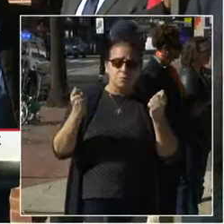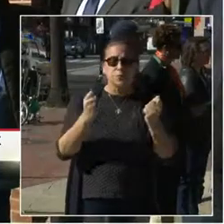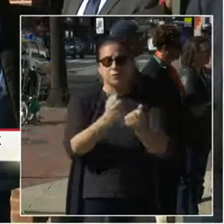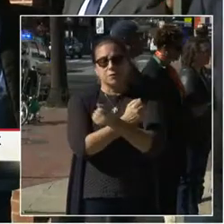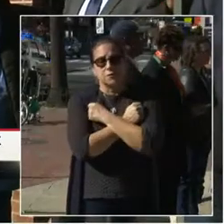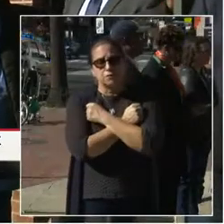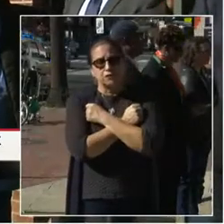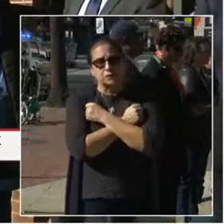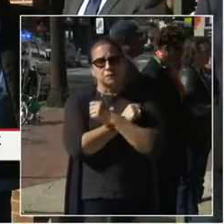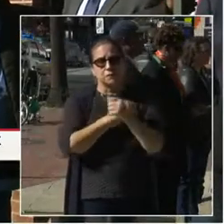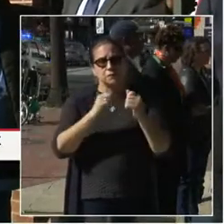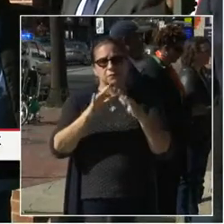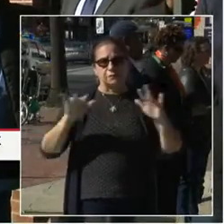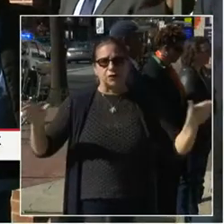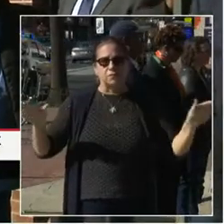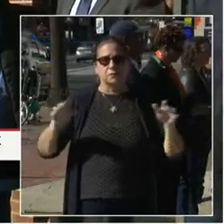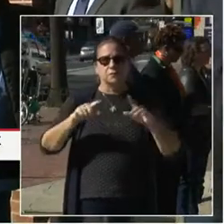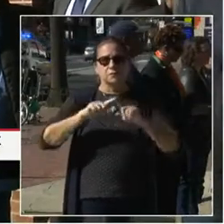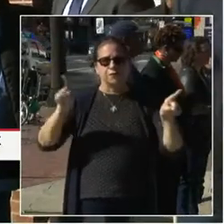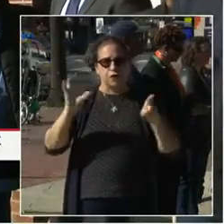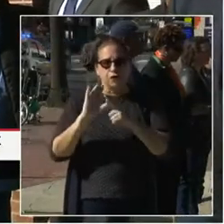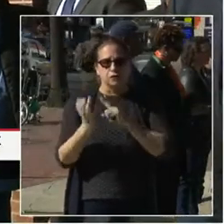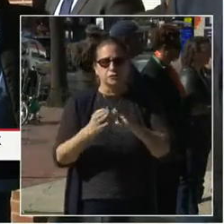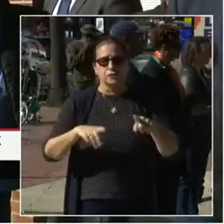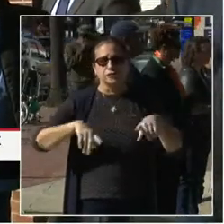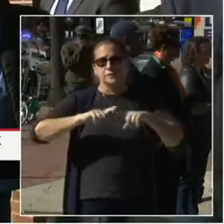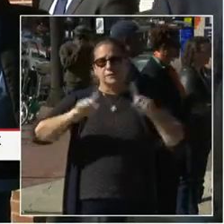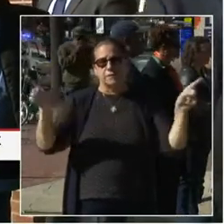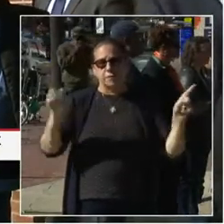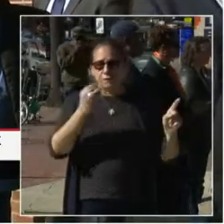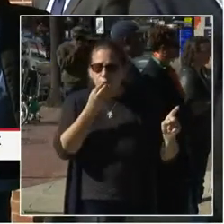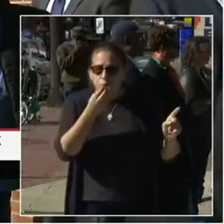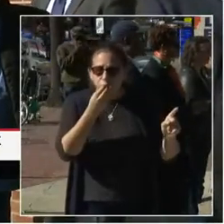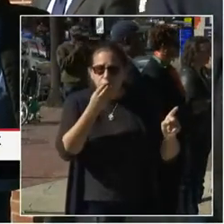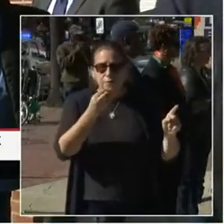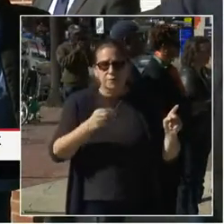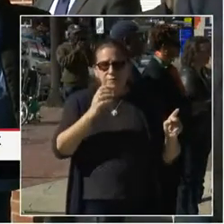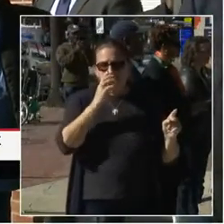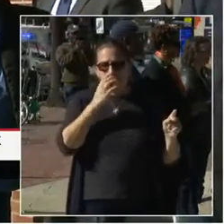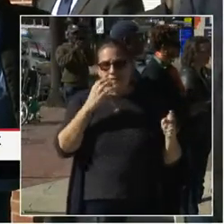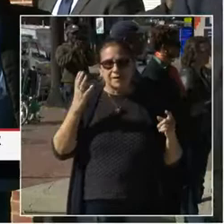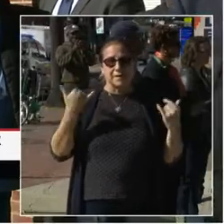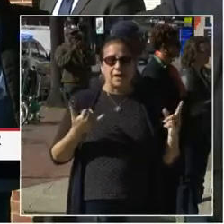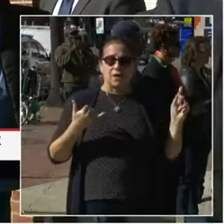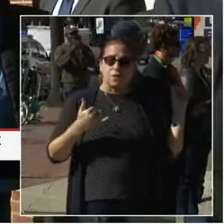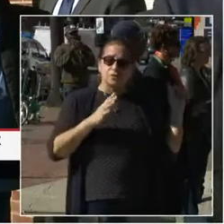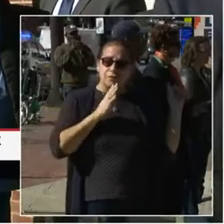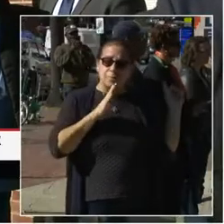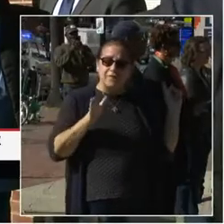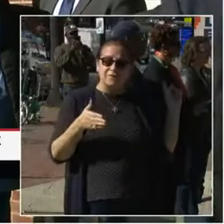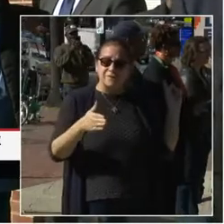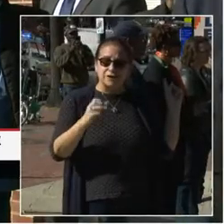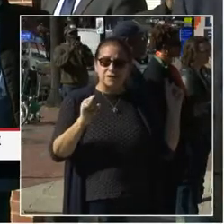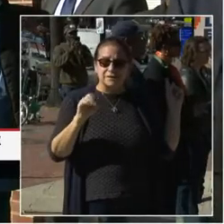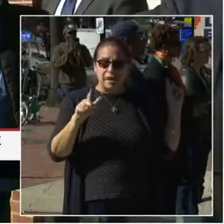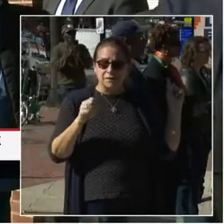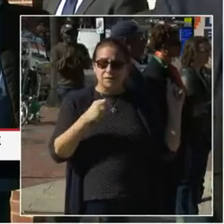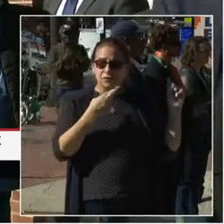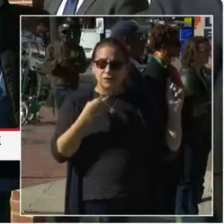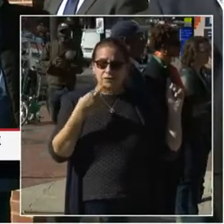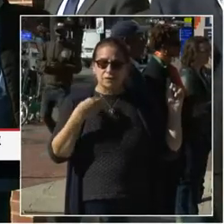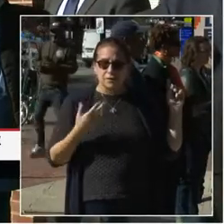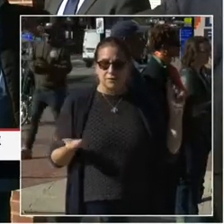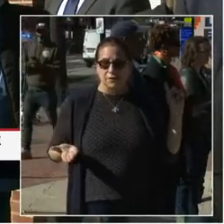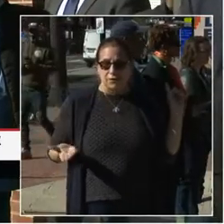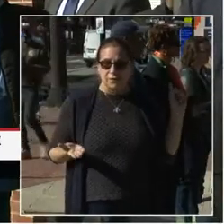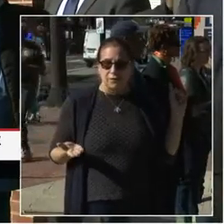is also one of our most environmentally responsible restaurants in the DMV. And today